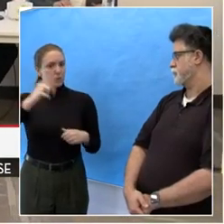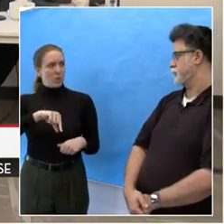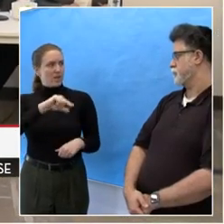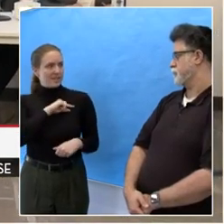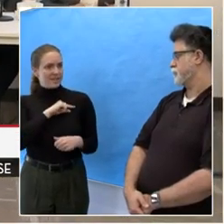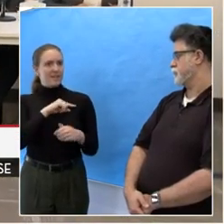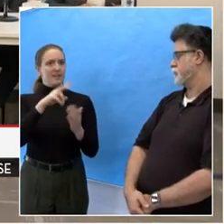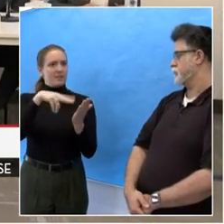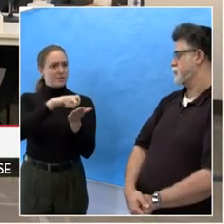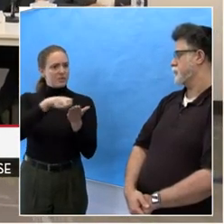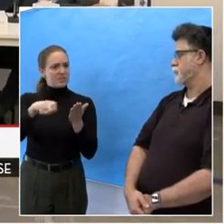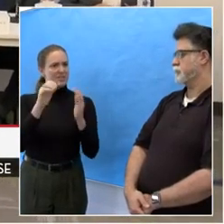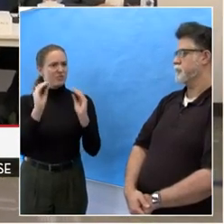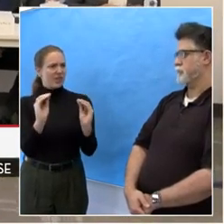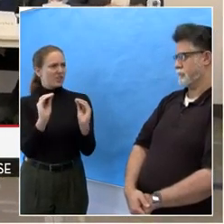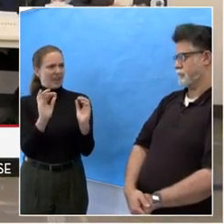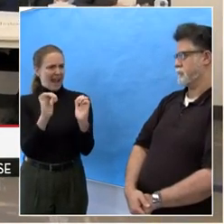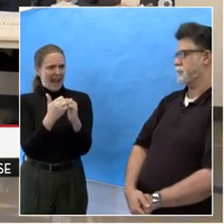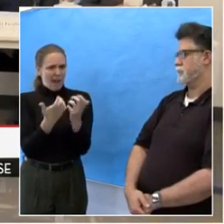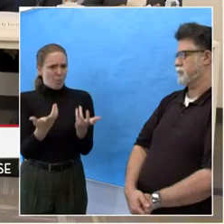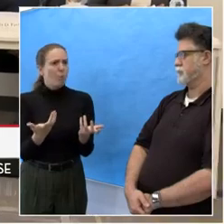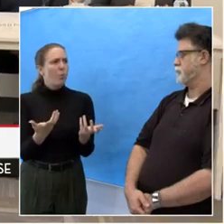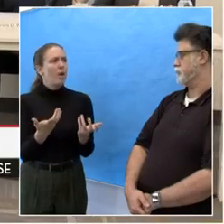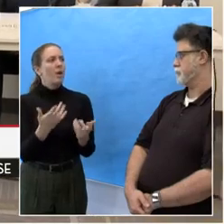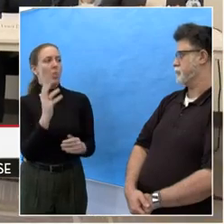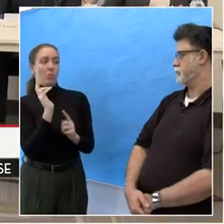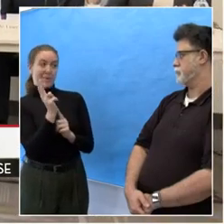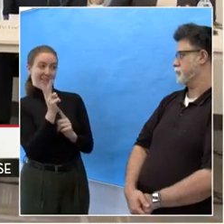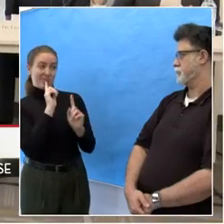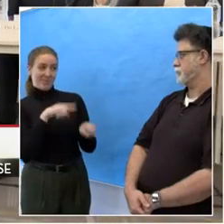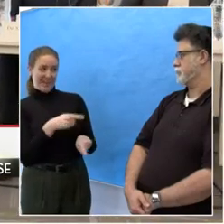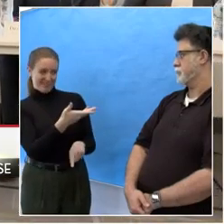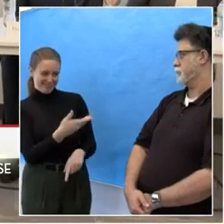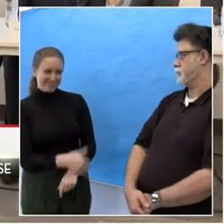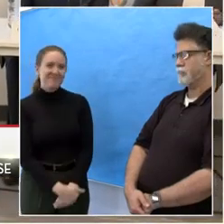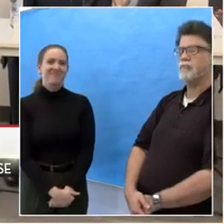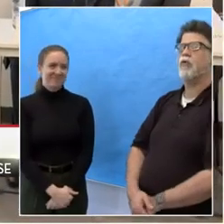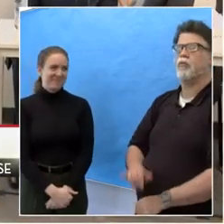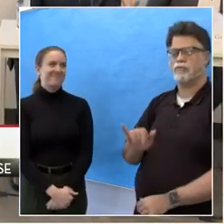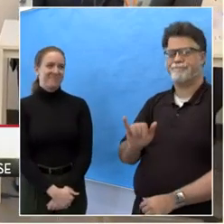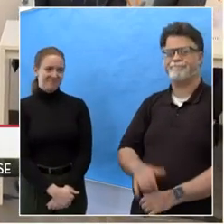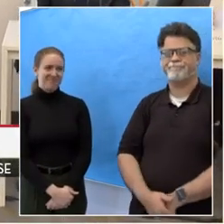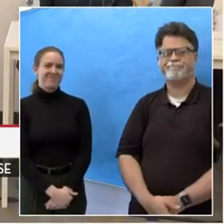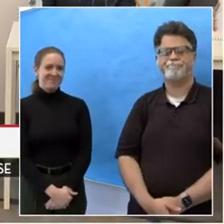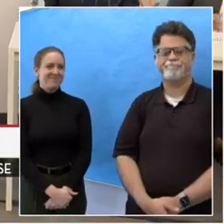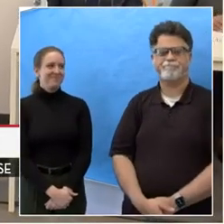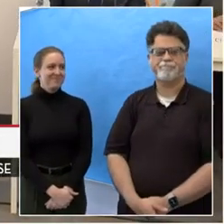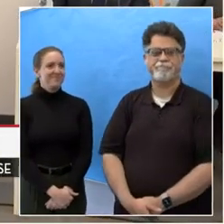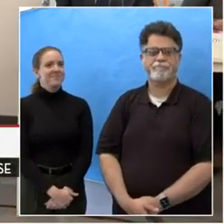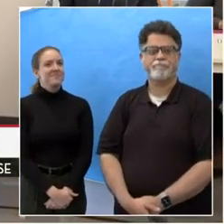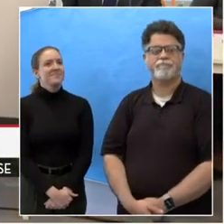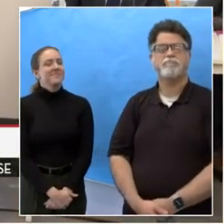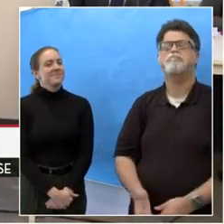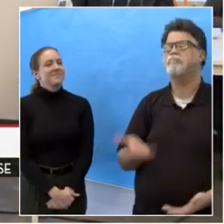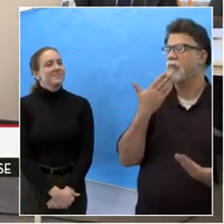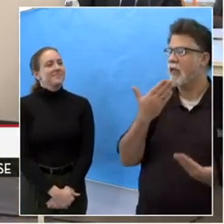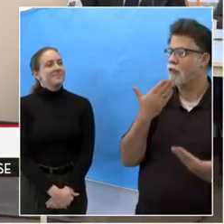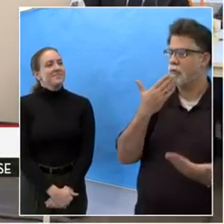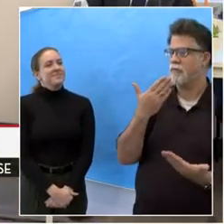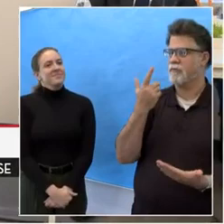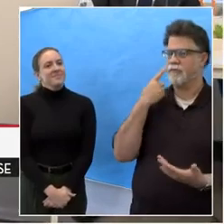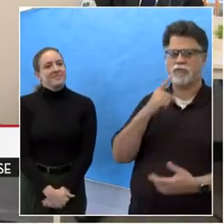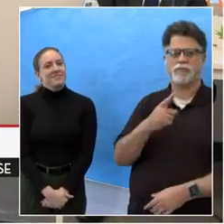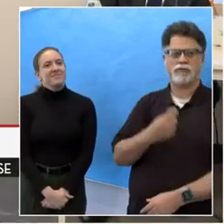instruction? And you have 3 minutes to respond. Thank you, Janelle. As many of you have heard me say, and as I will